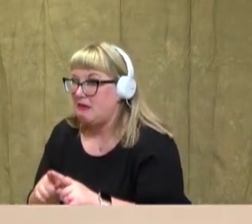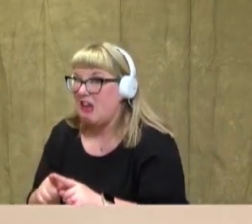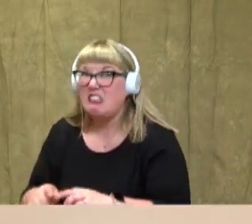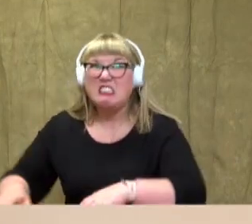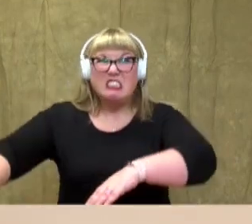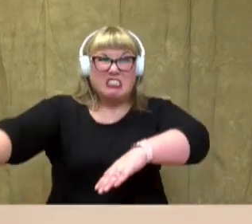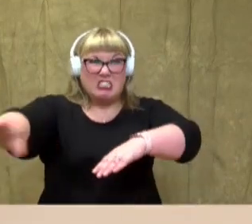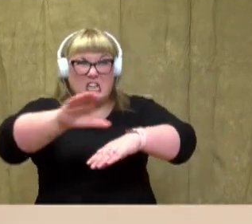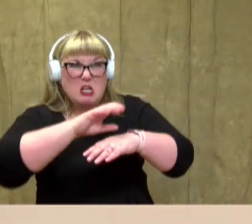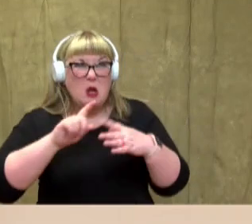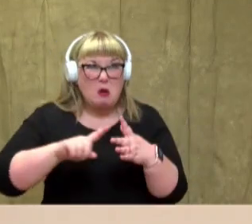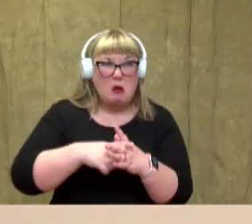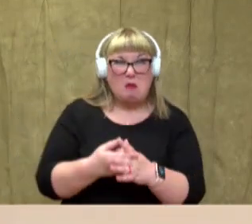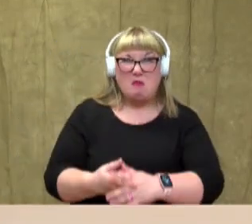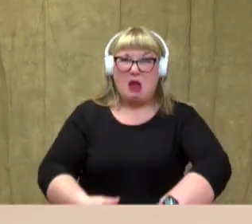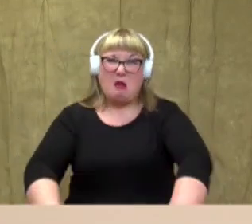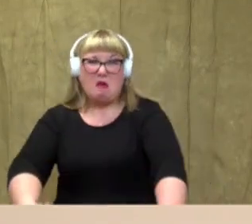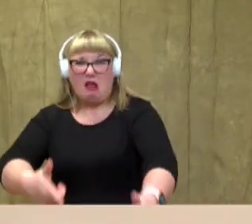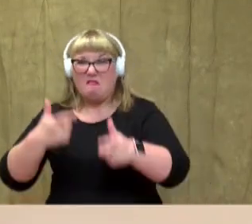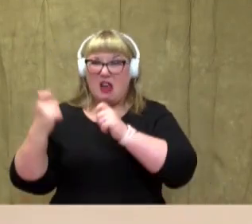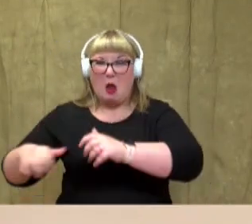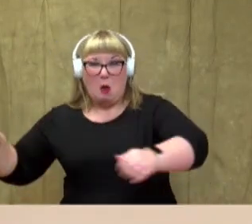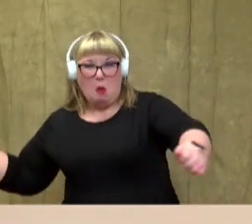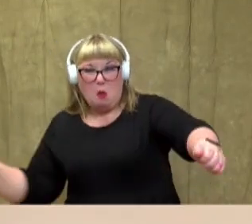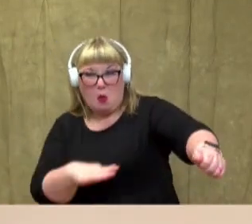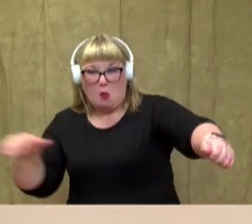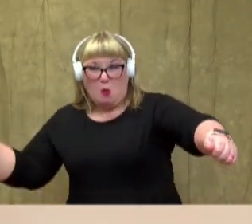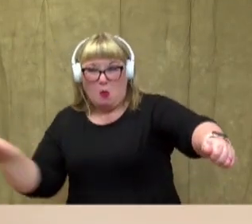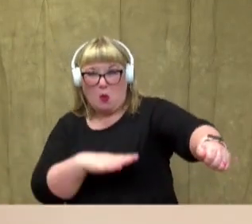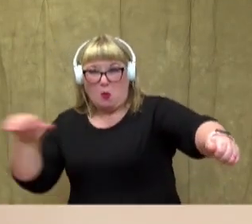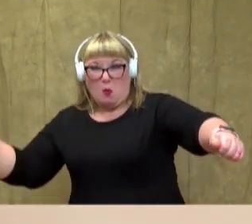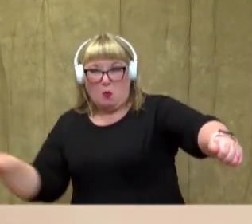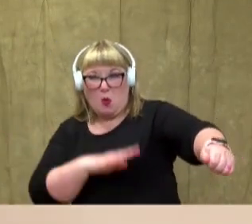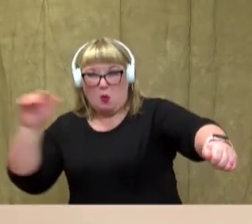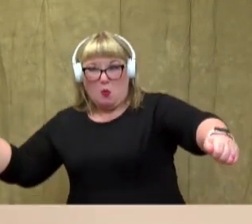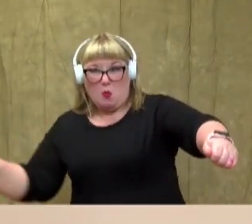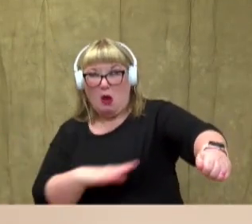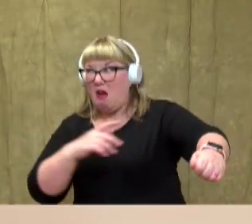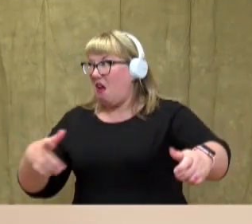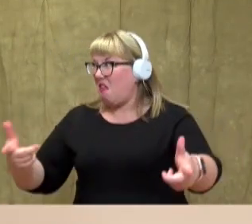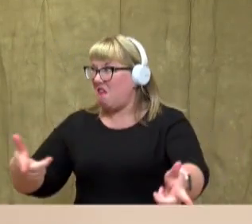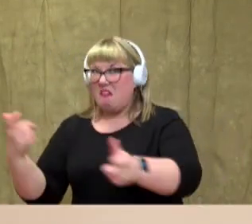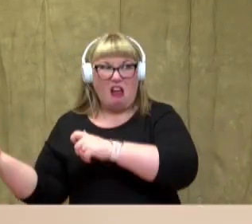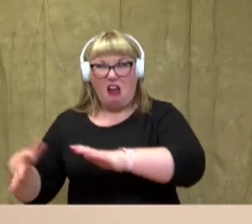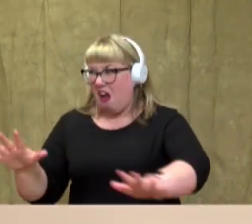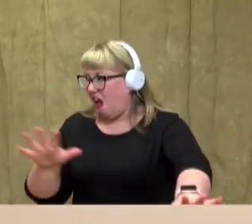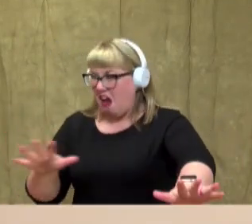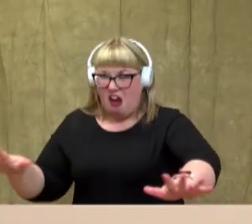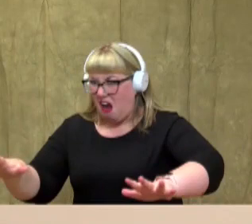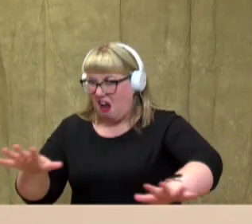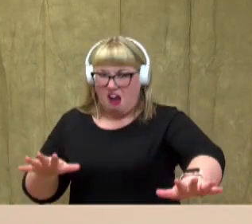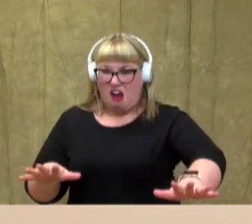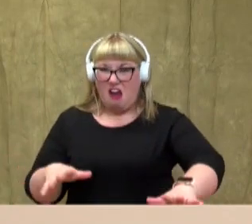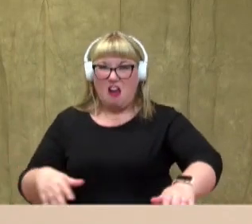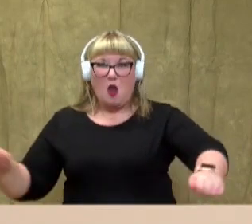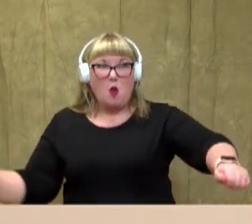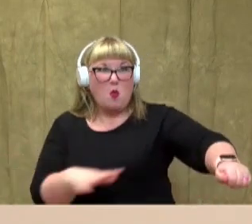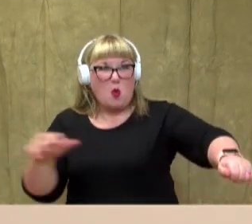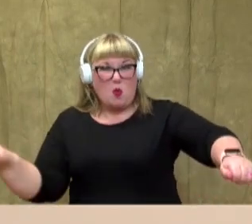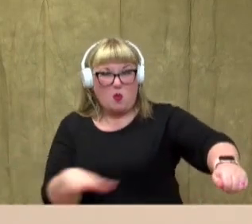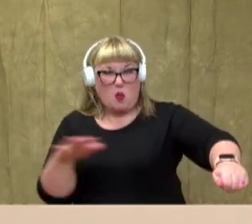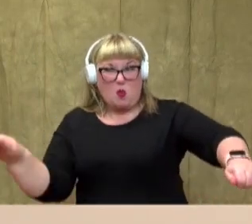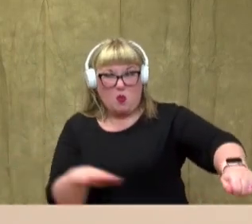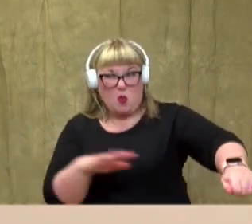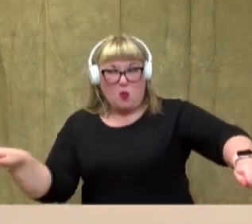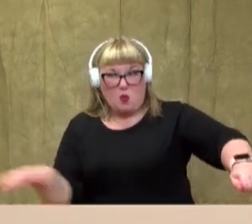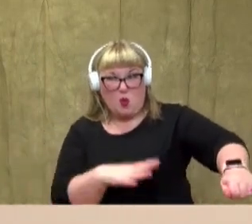The chocolates began coming out faster and faster. They sped by him so quickly, they seemed to be running on legs of